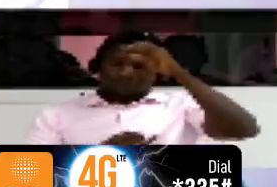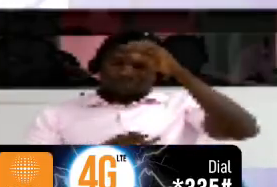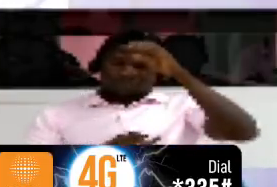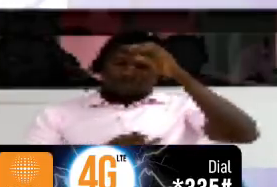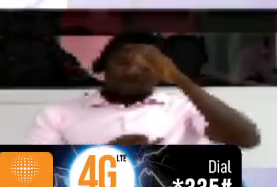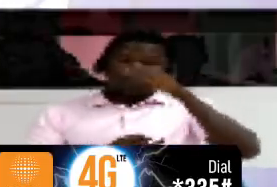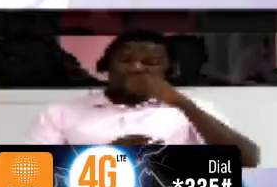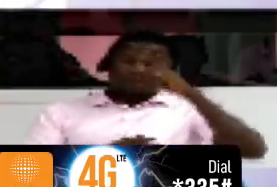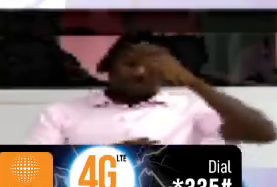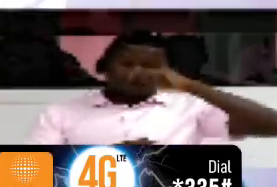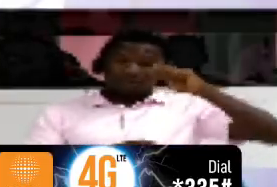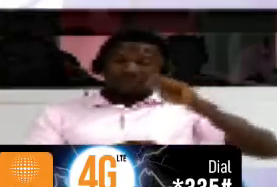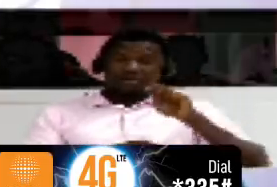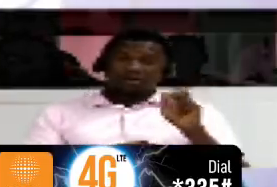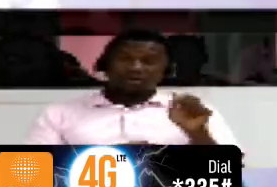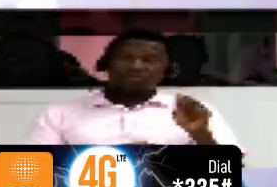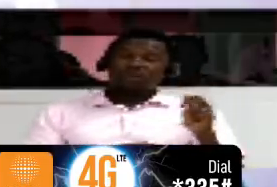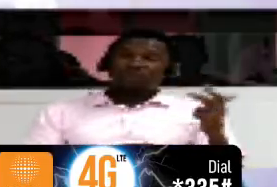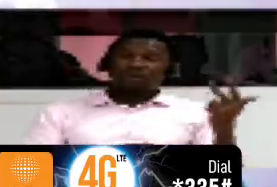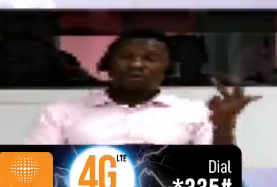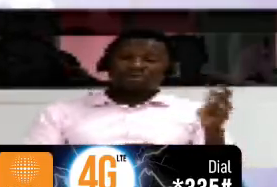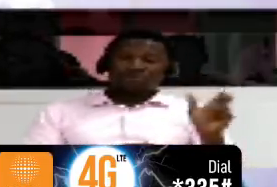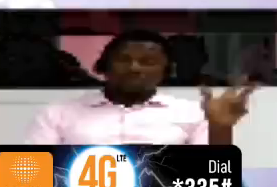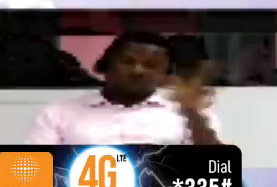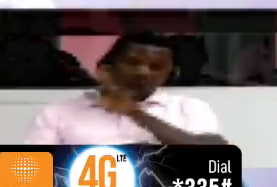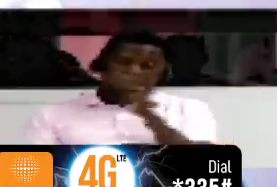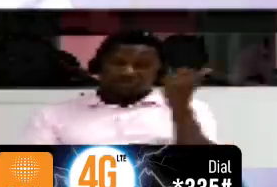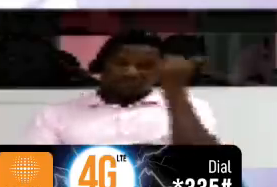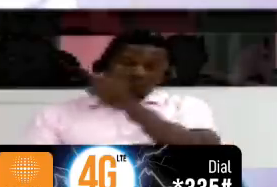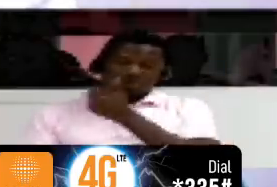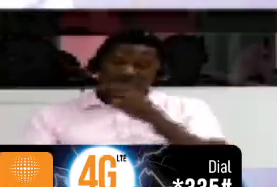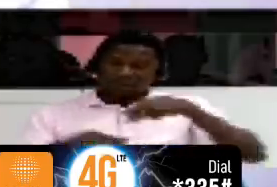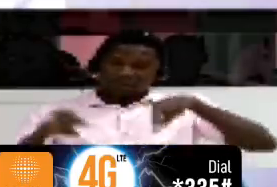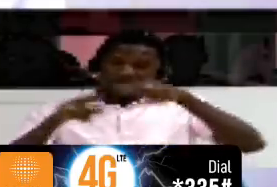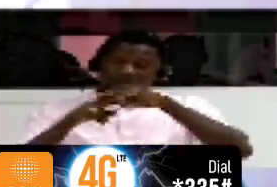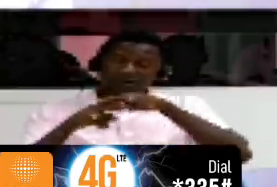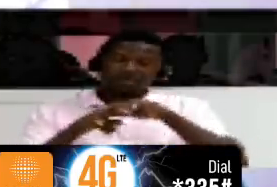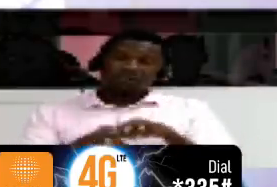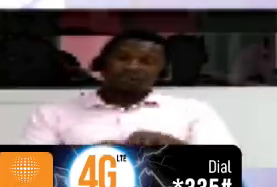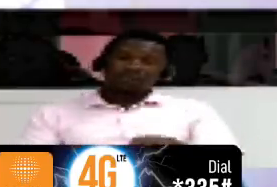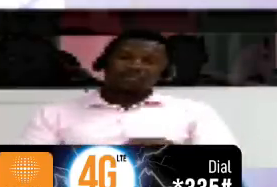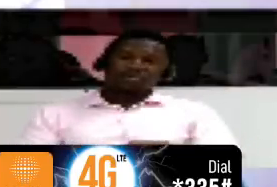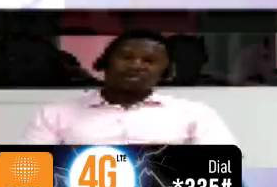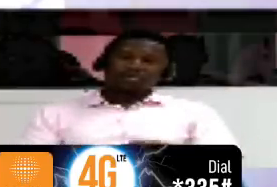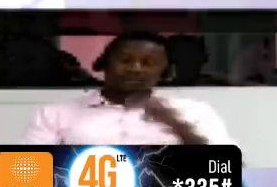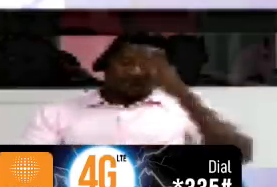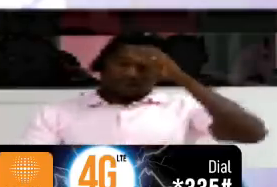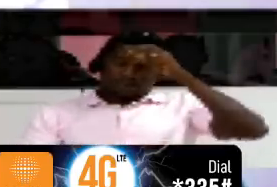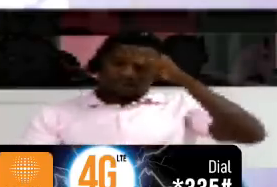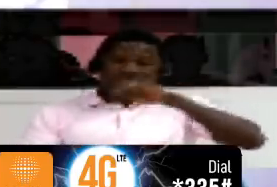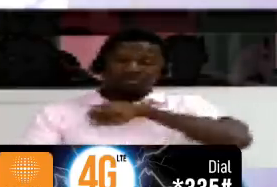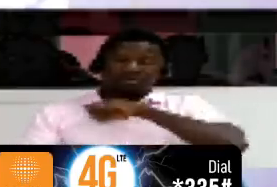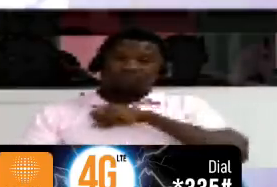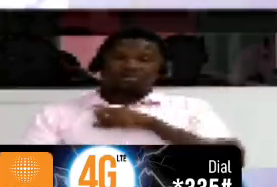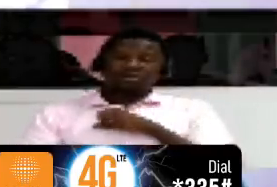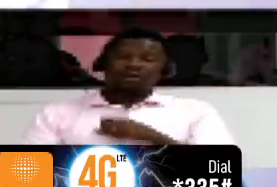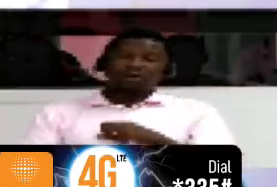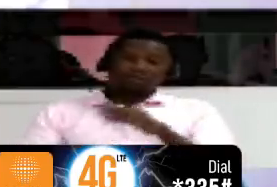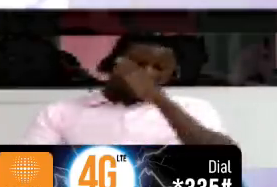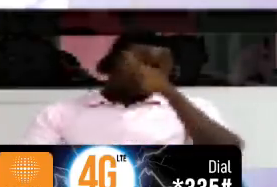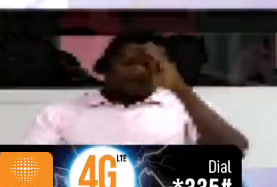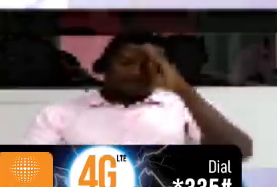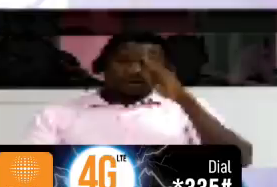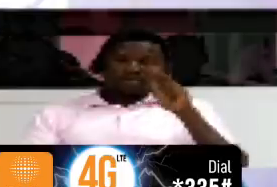Do you recall who that was at the time? I could not recall that. The commissioner himself, Kebasise. Commissioner of